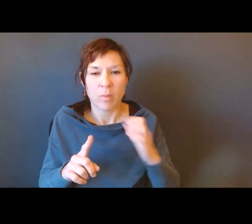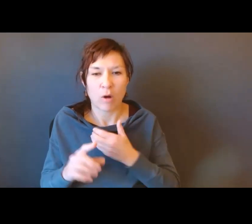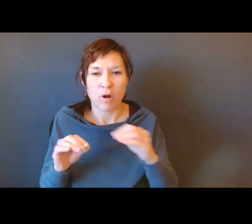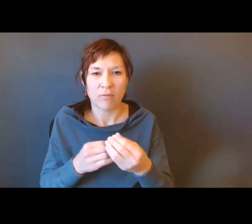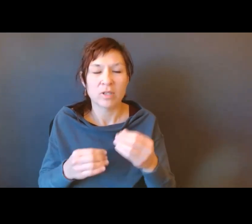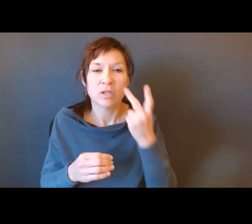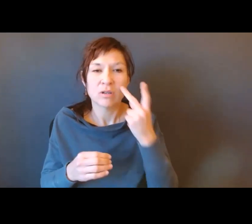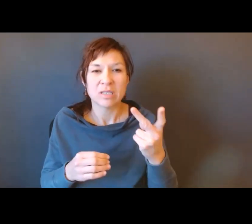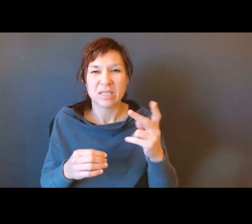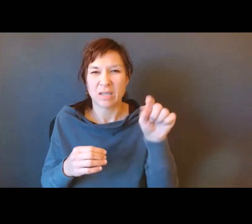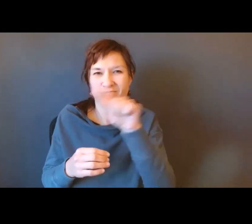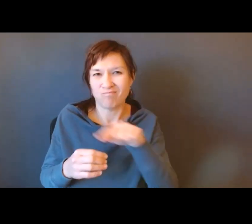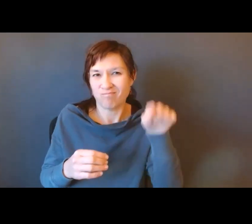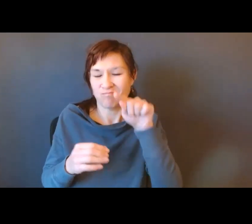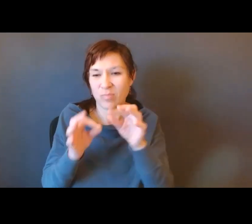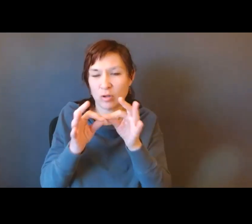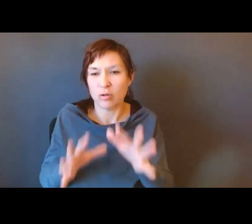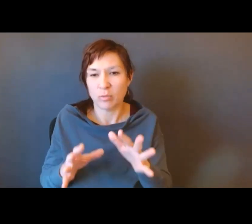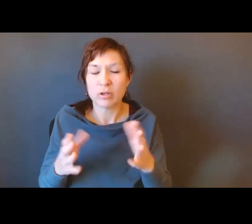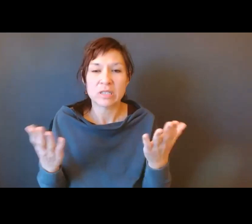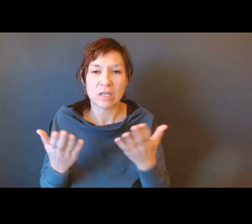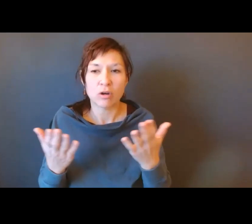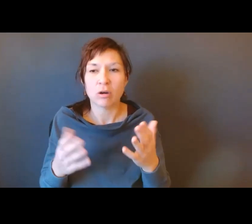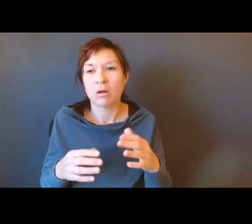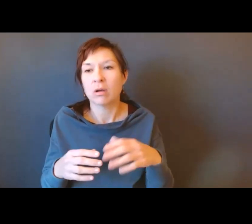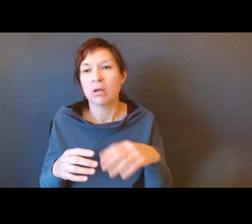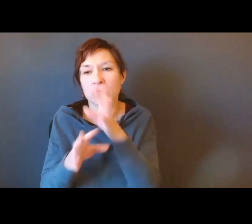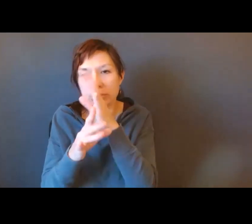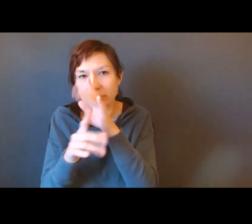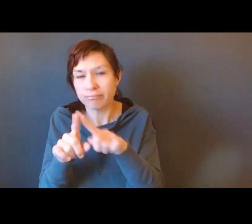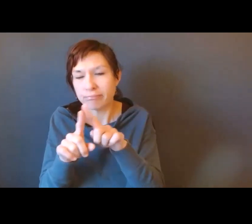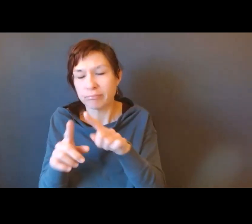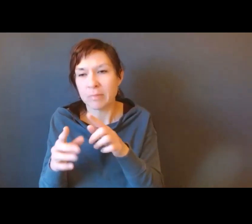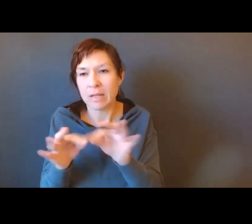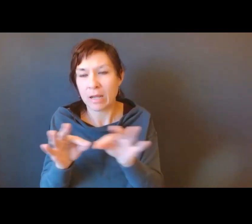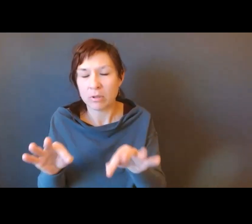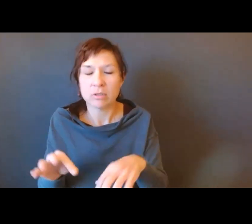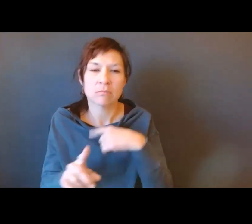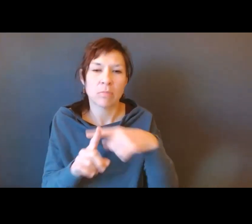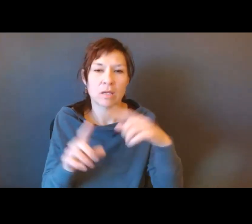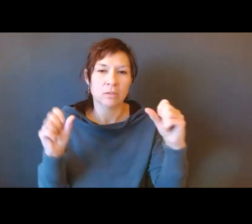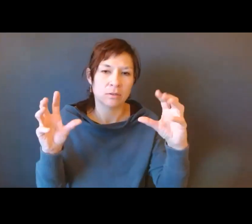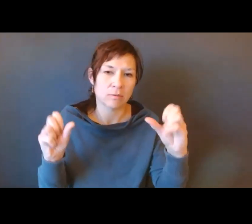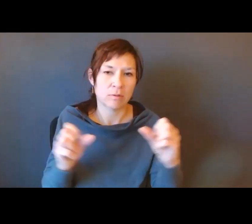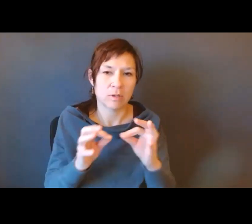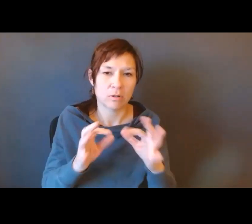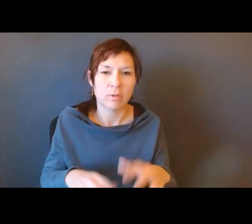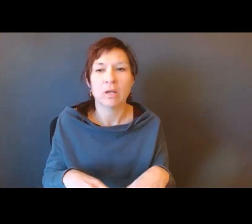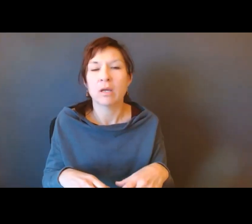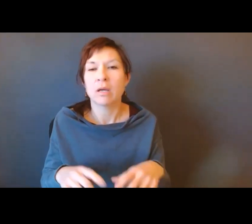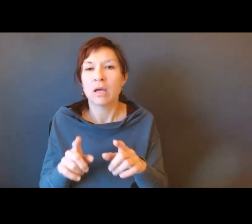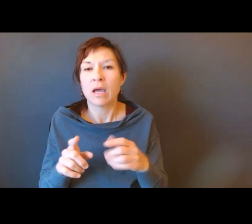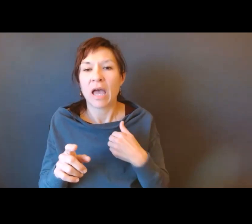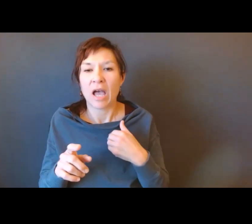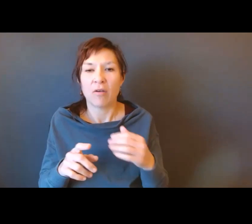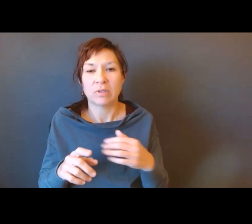Language. We also have several state staff and members of the public in attendance today who are registered to observe and comment